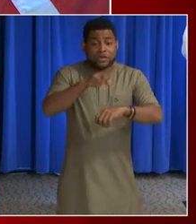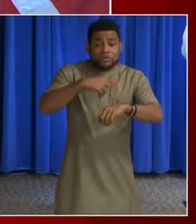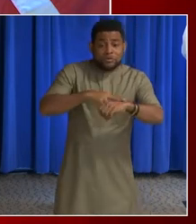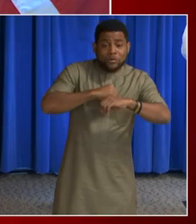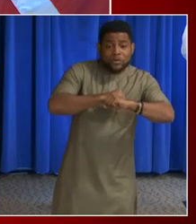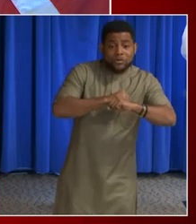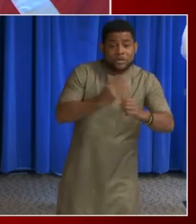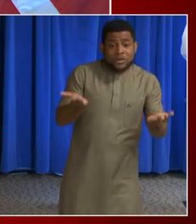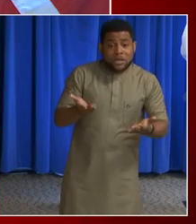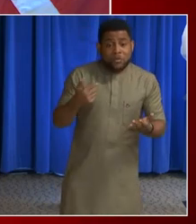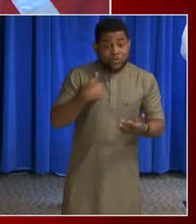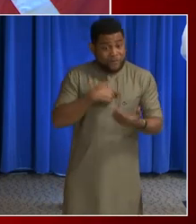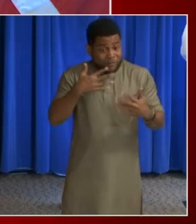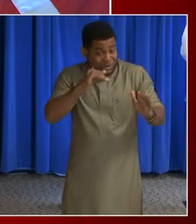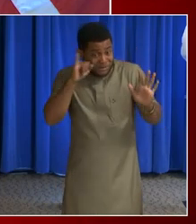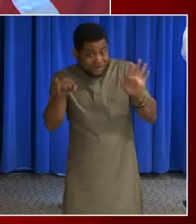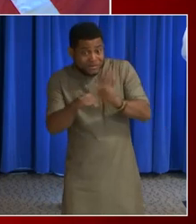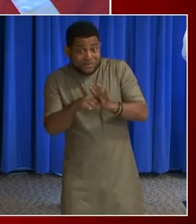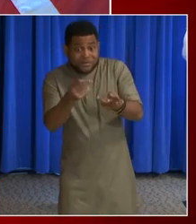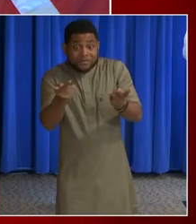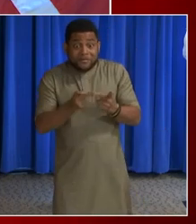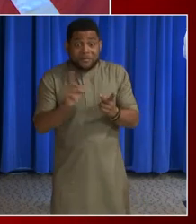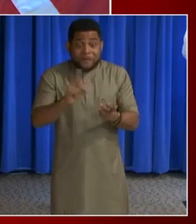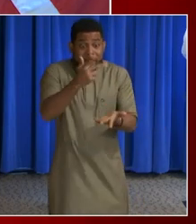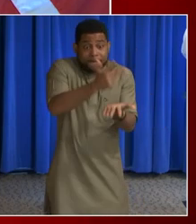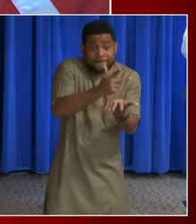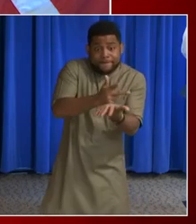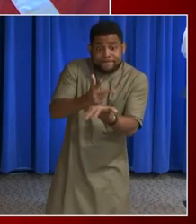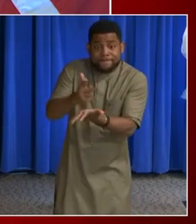identified, we've helped them think about what those sites could be, including their